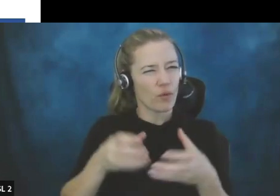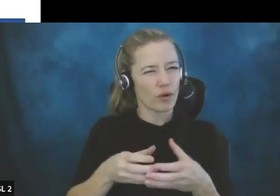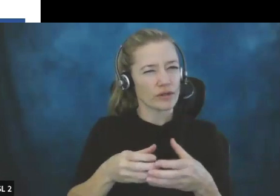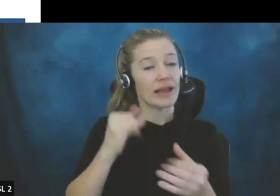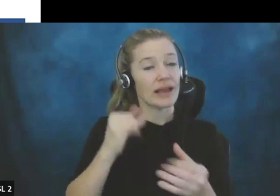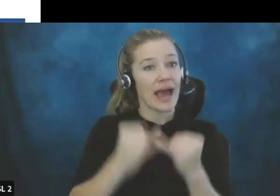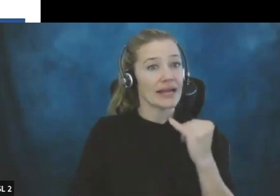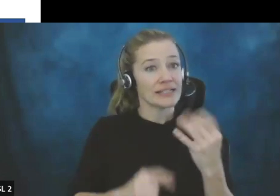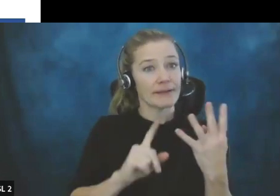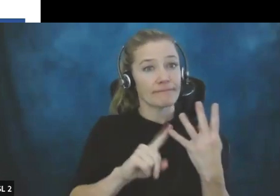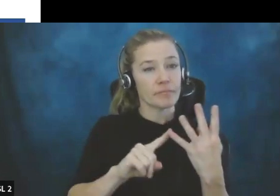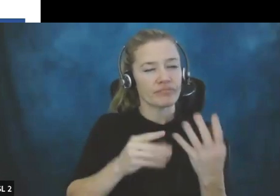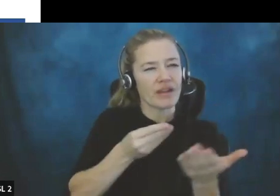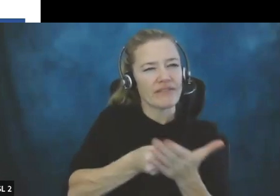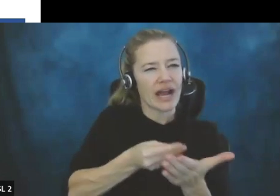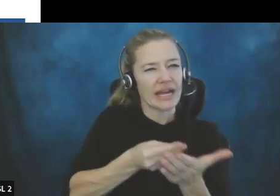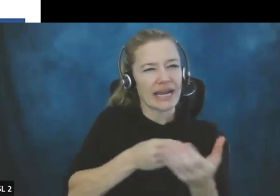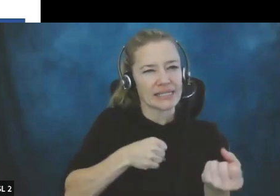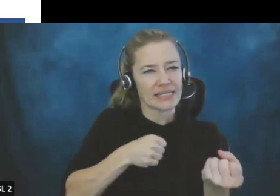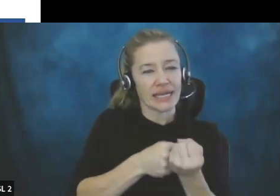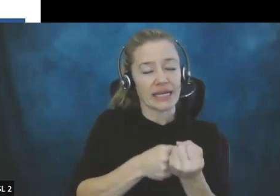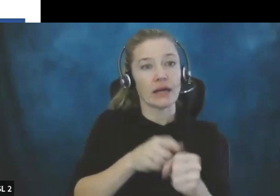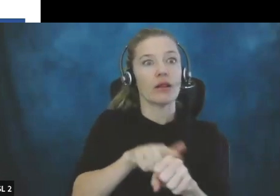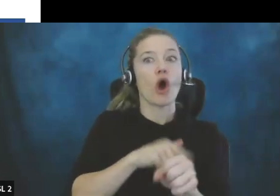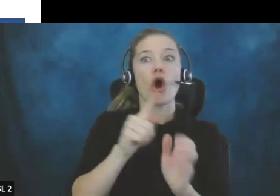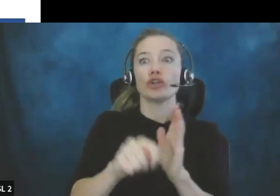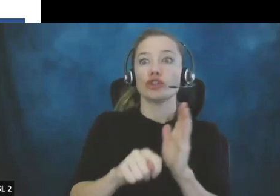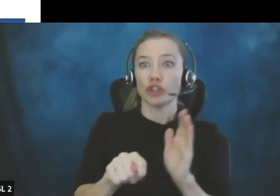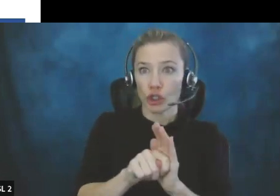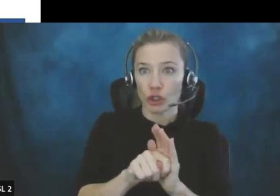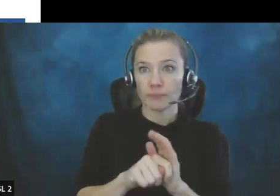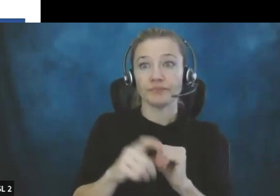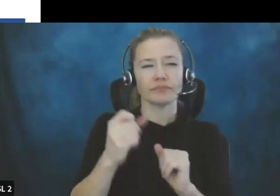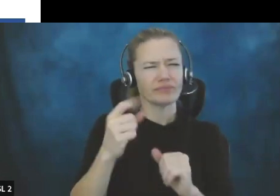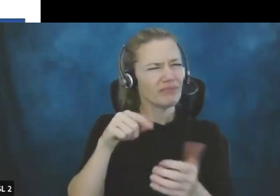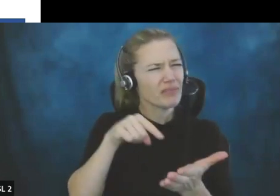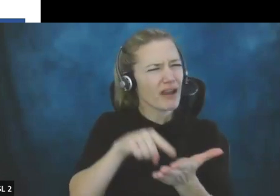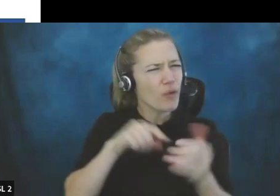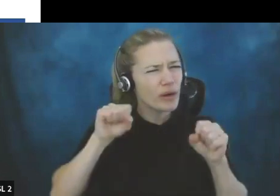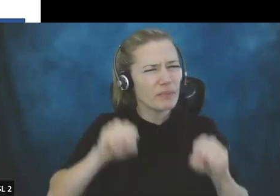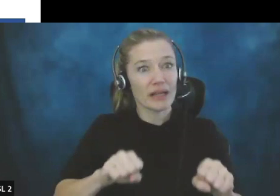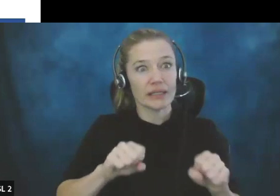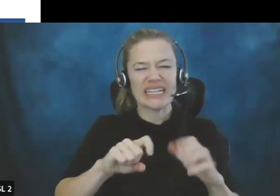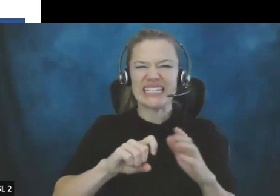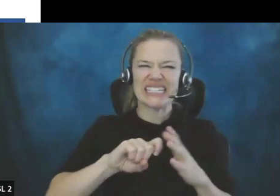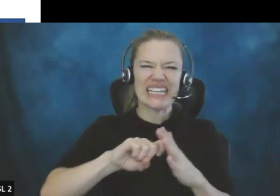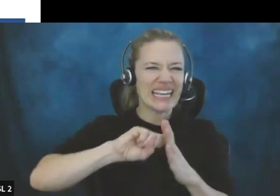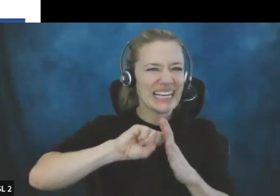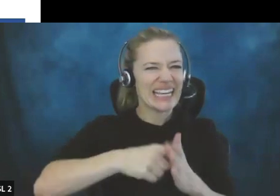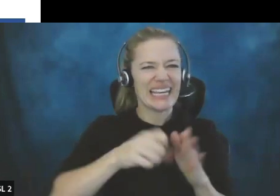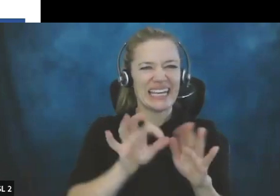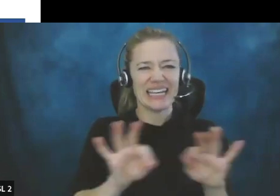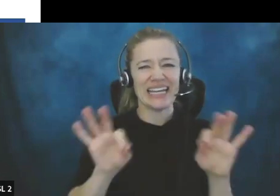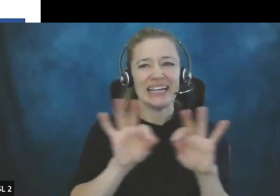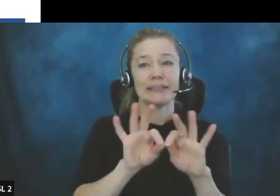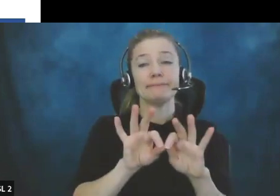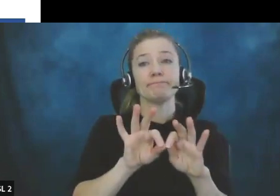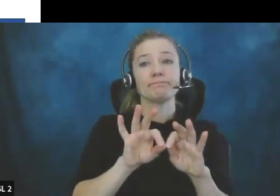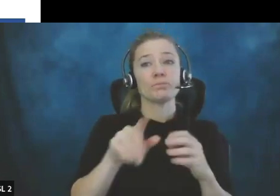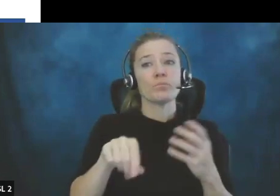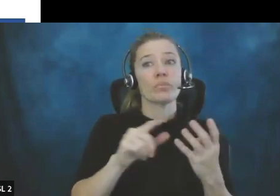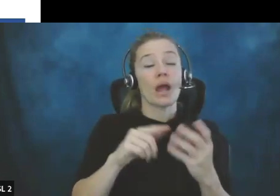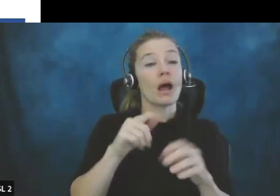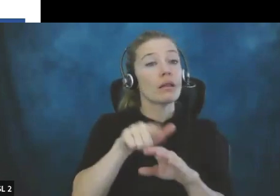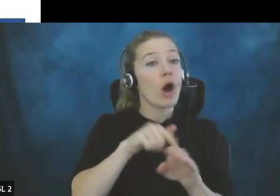workforce. And then lastly is financing, right? Long-term services and supports financing and affordability is a key piece of all this,